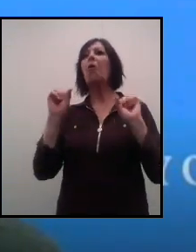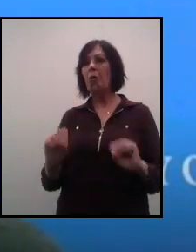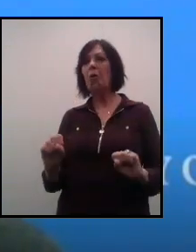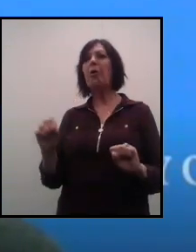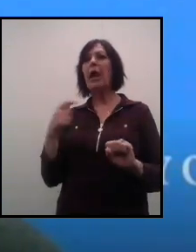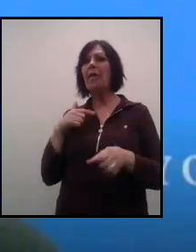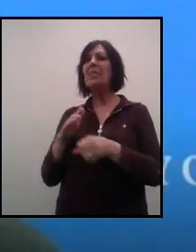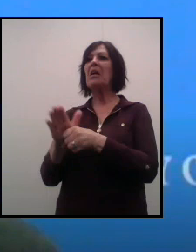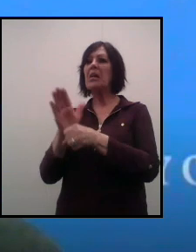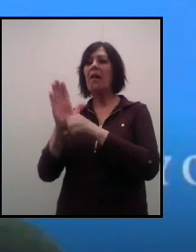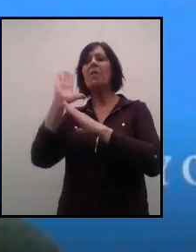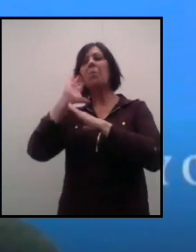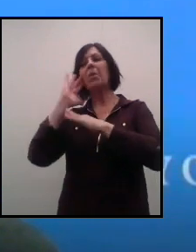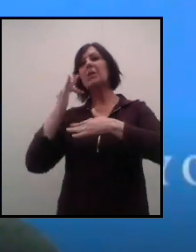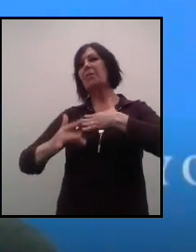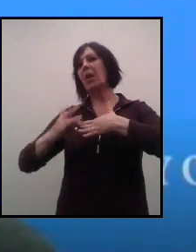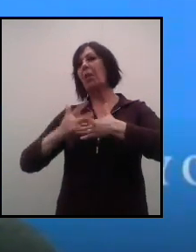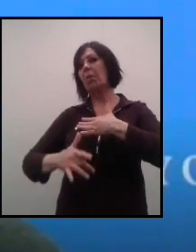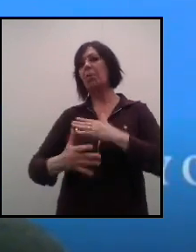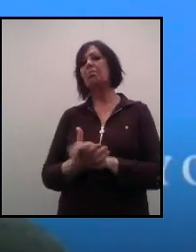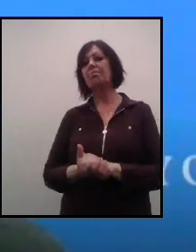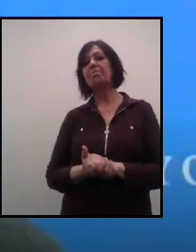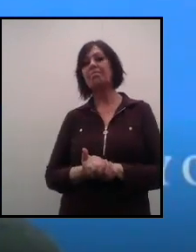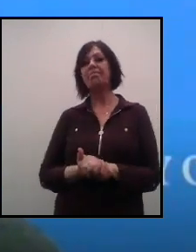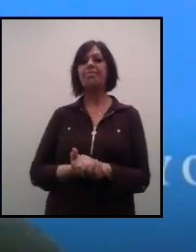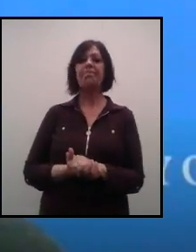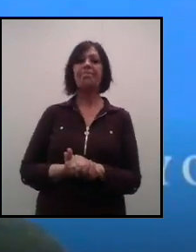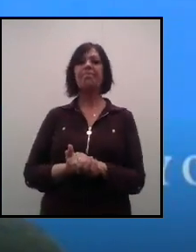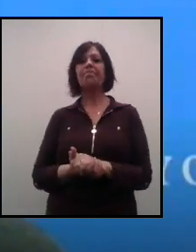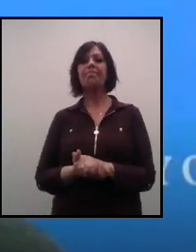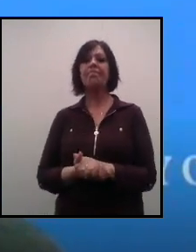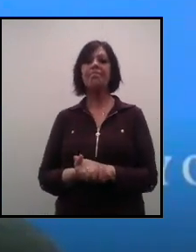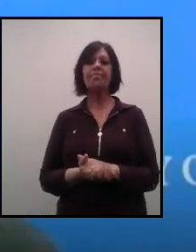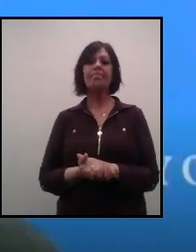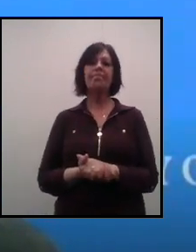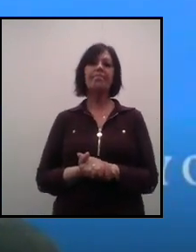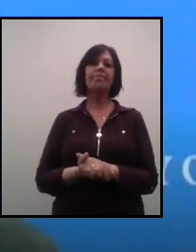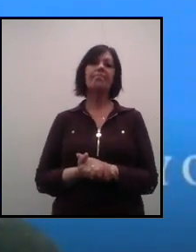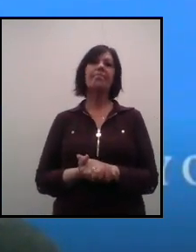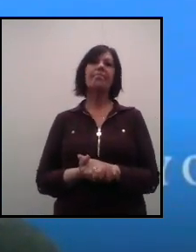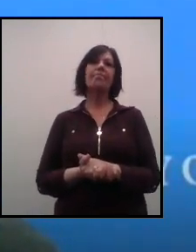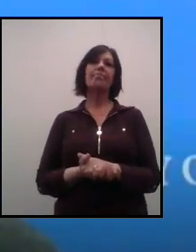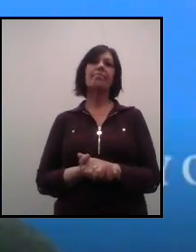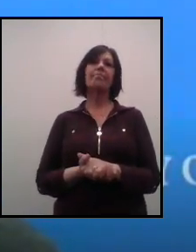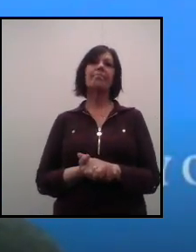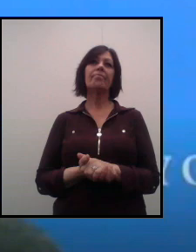or better than the 30% threshold. Last I saw, I think we're right around